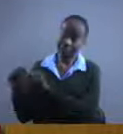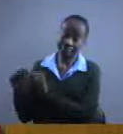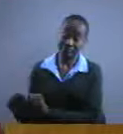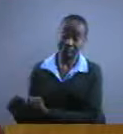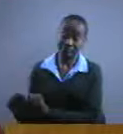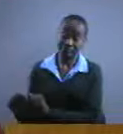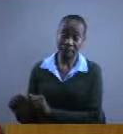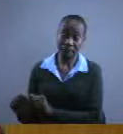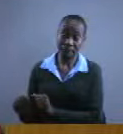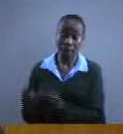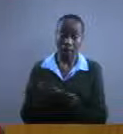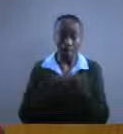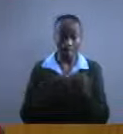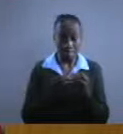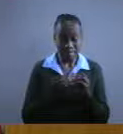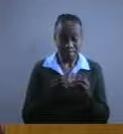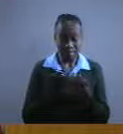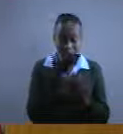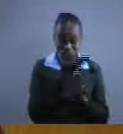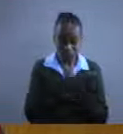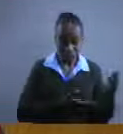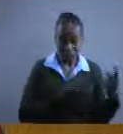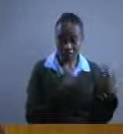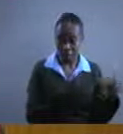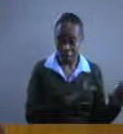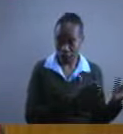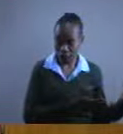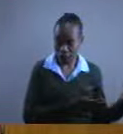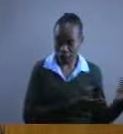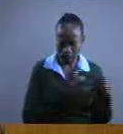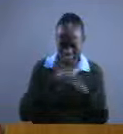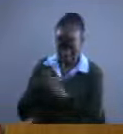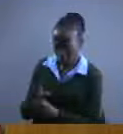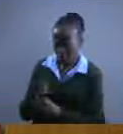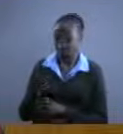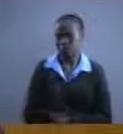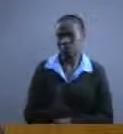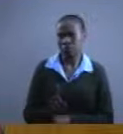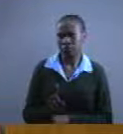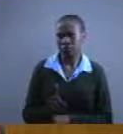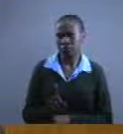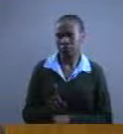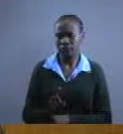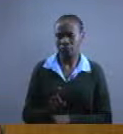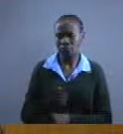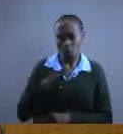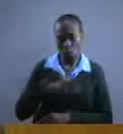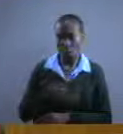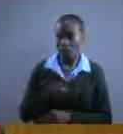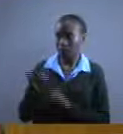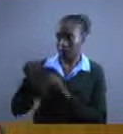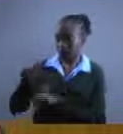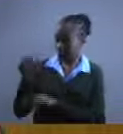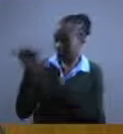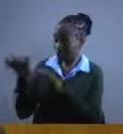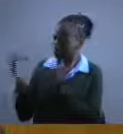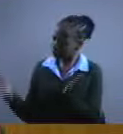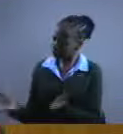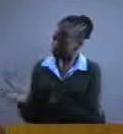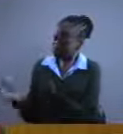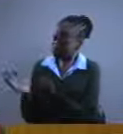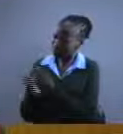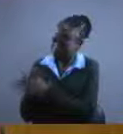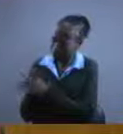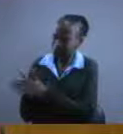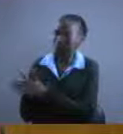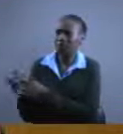Chairperson, this amendment was mainly focusing and motivating our South Africans to make sure that we do